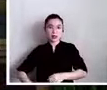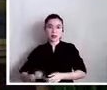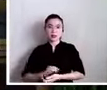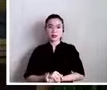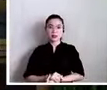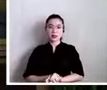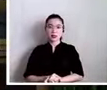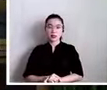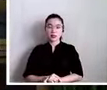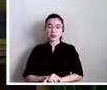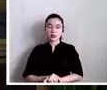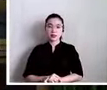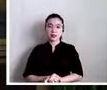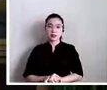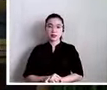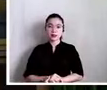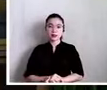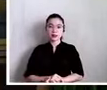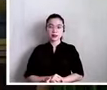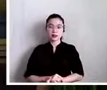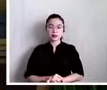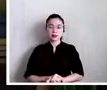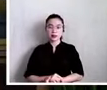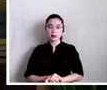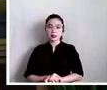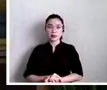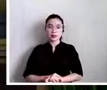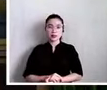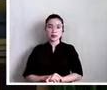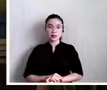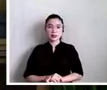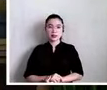Good morning, my dear brothers and sisters in Christ.